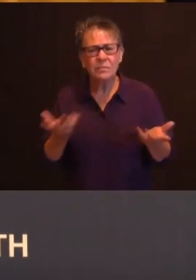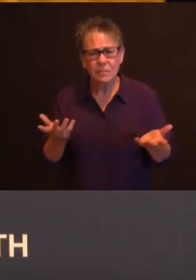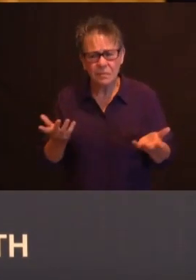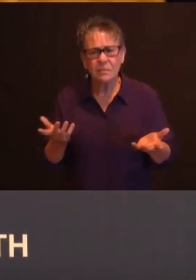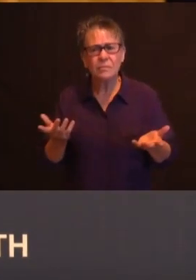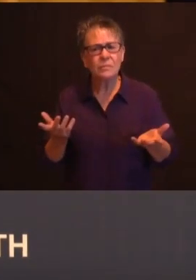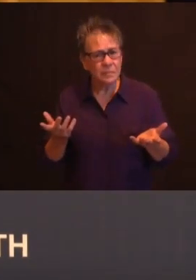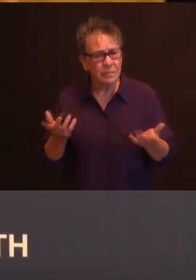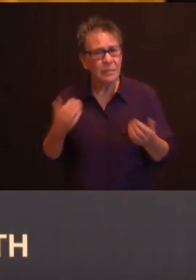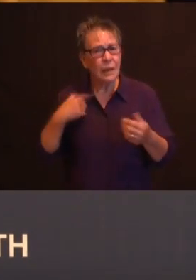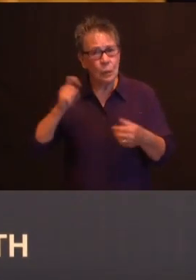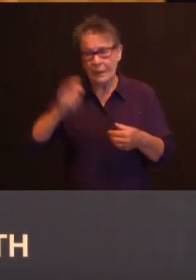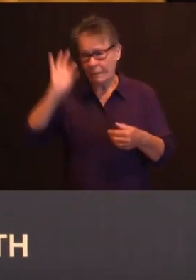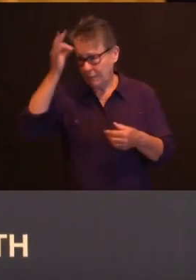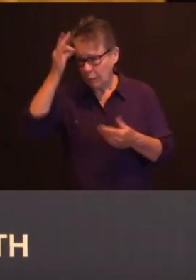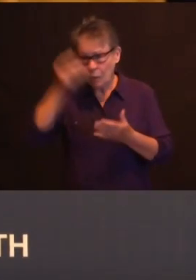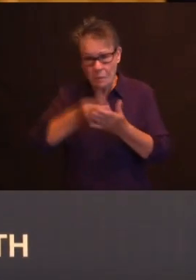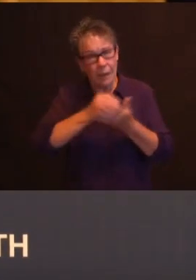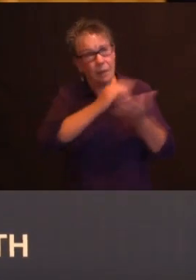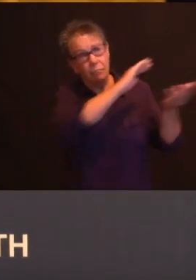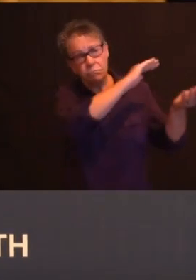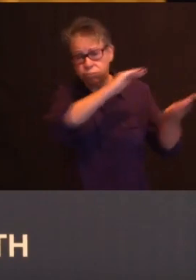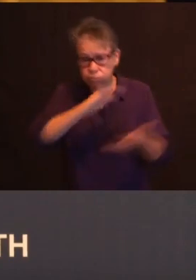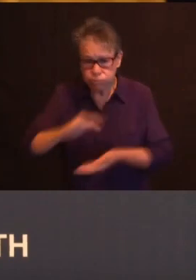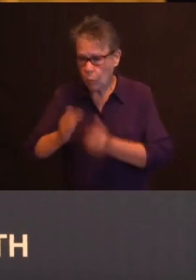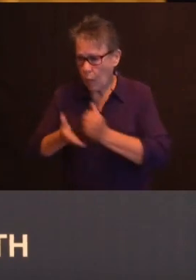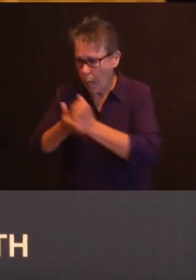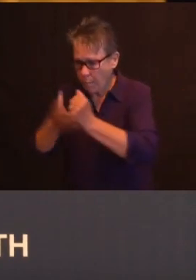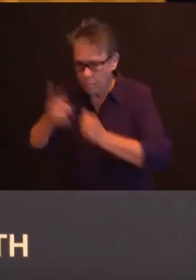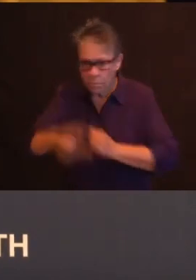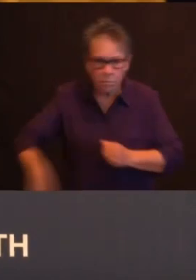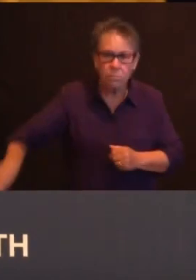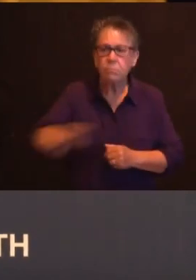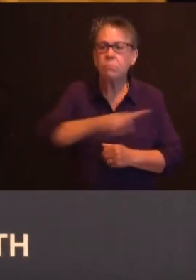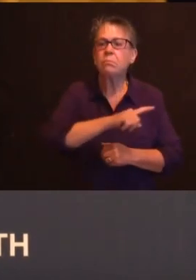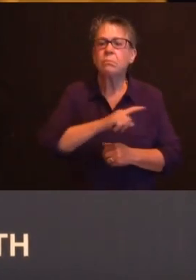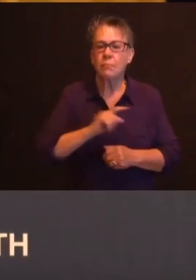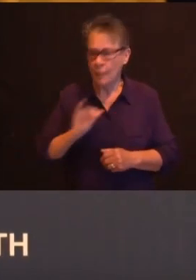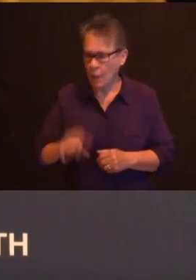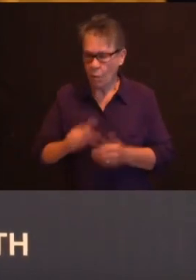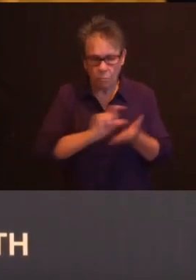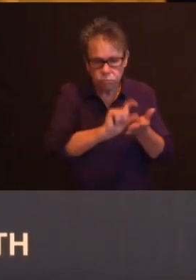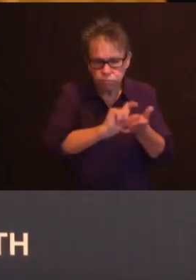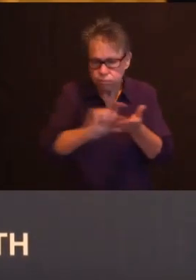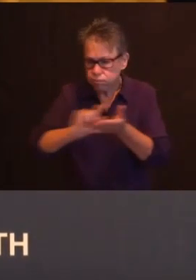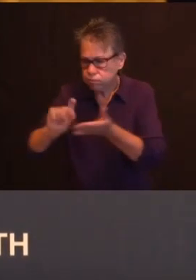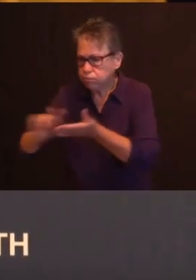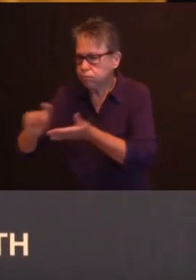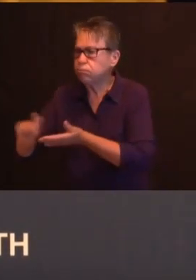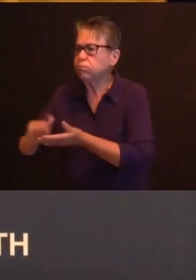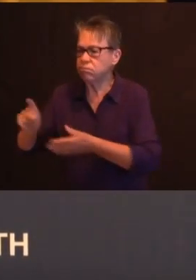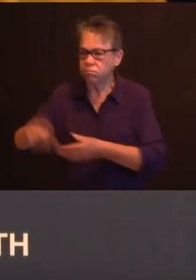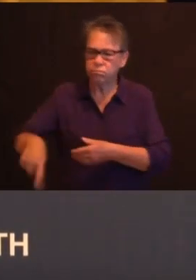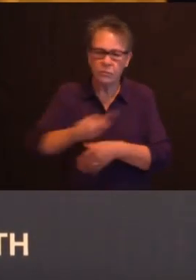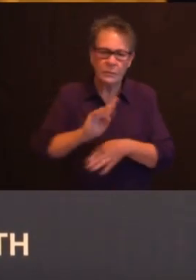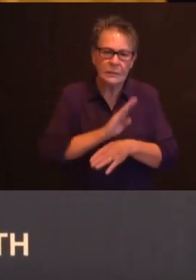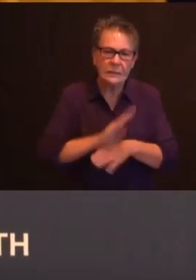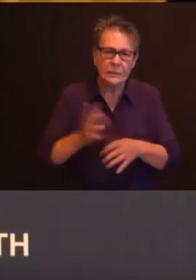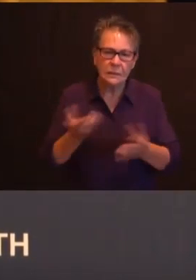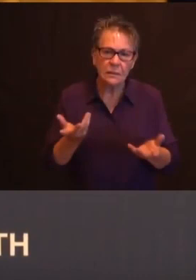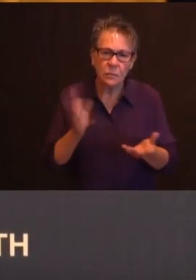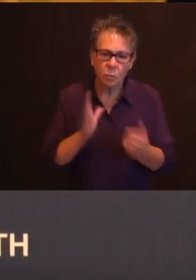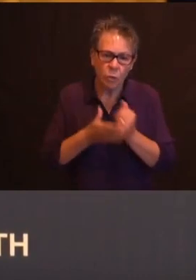good use of that cash assistance would be to go directly to the small hospitality folks, including the folks who